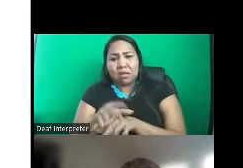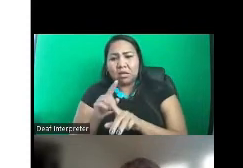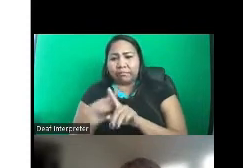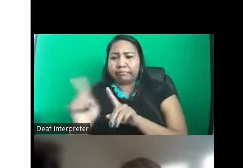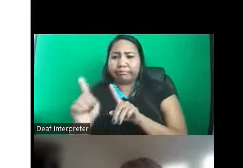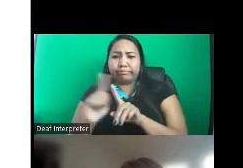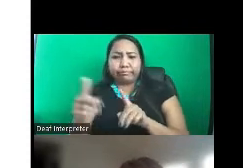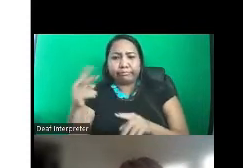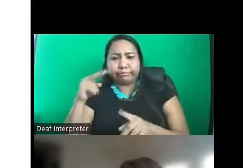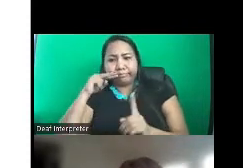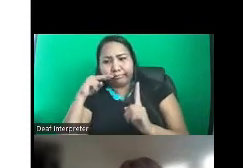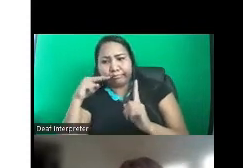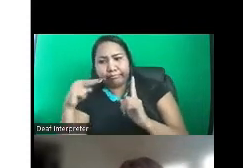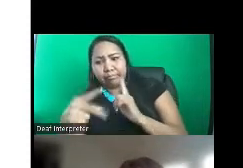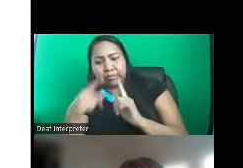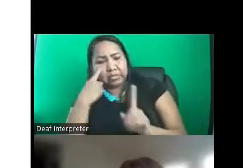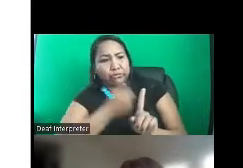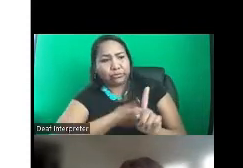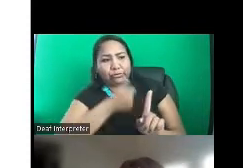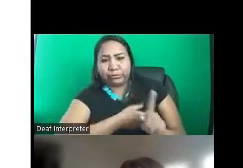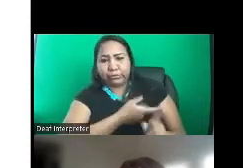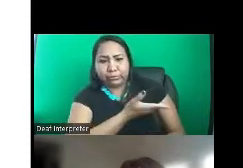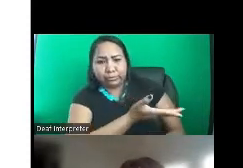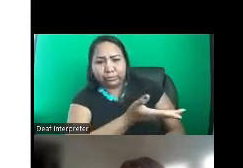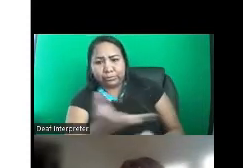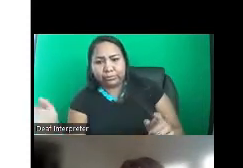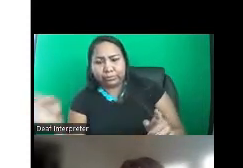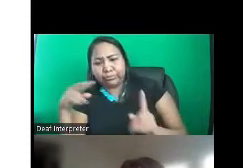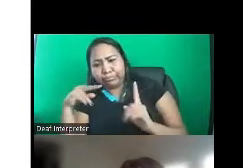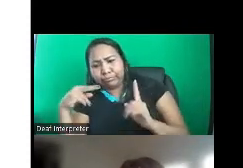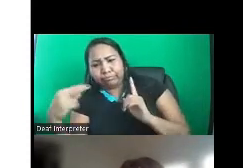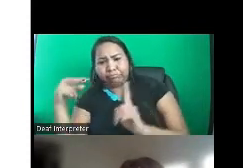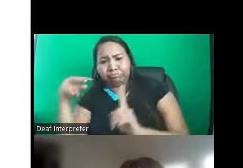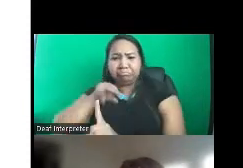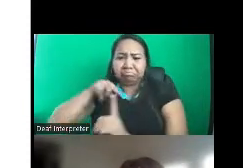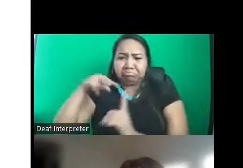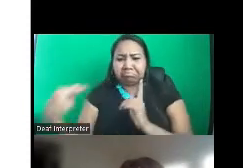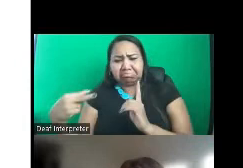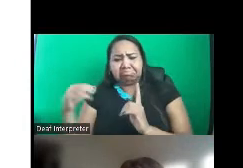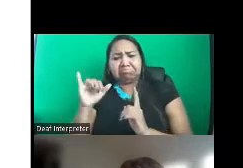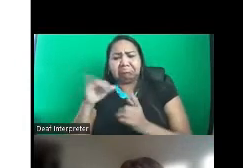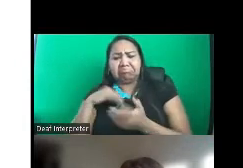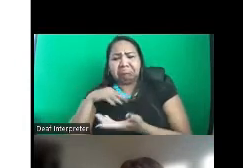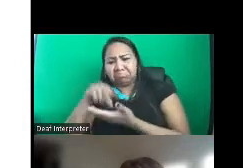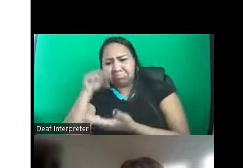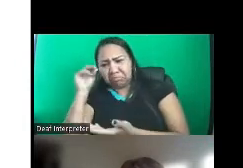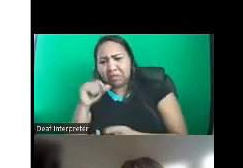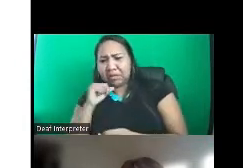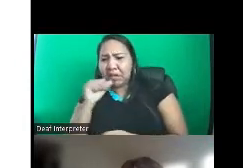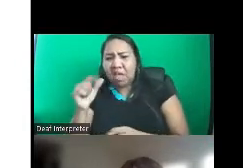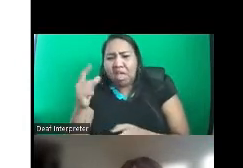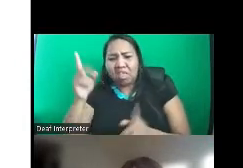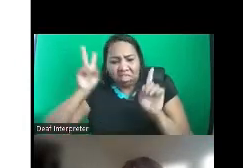And we learned that, not judging people,